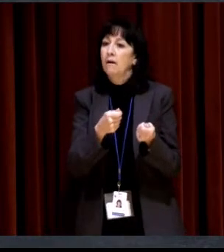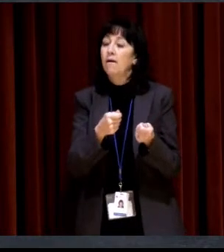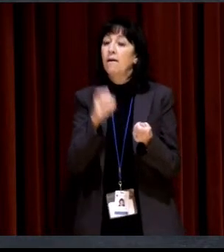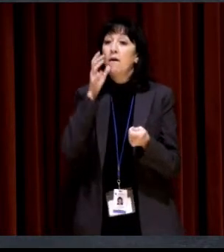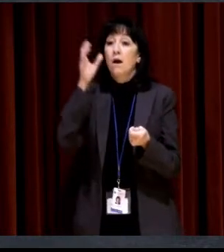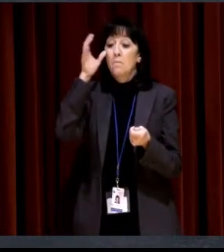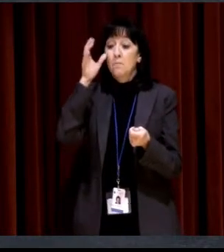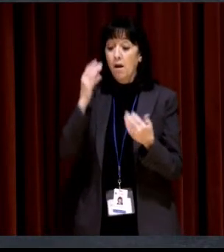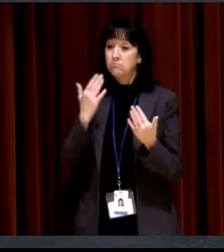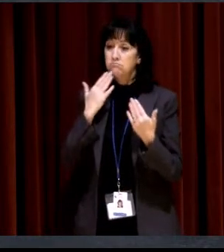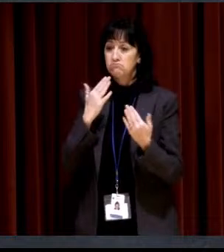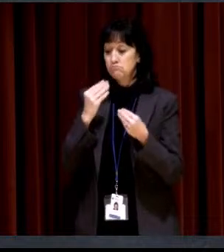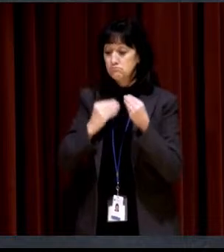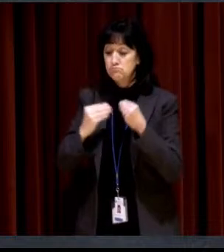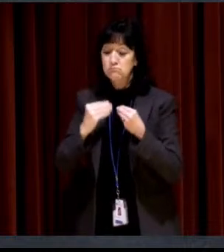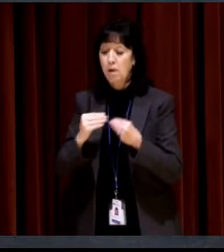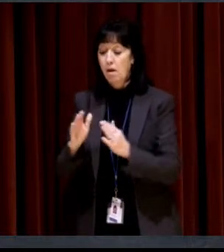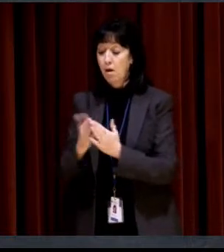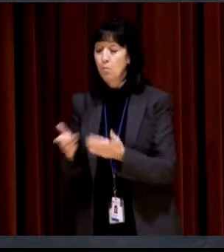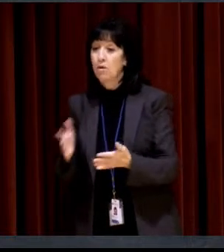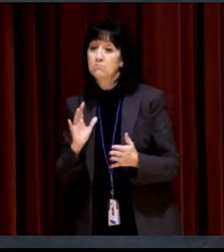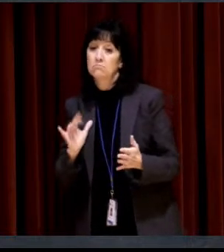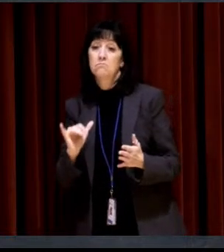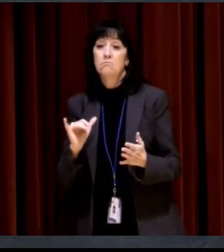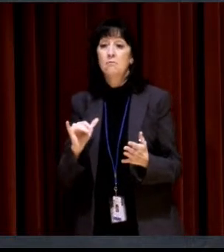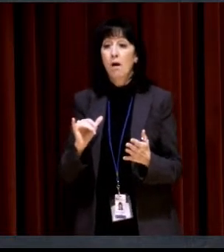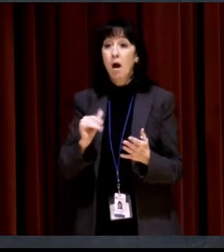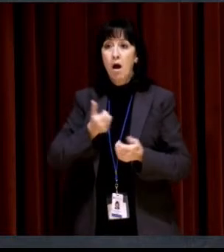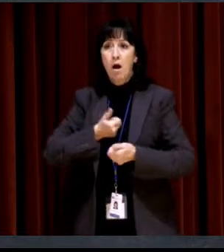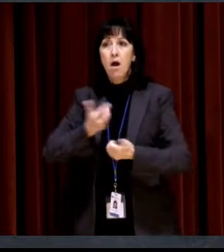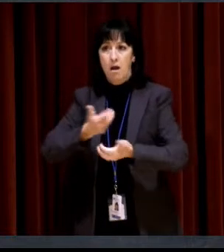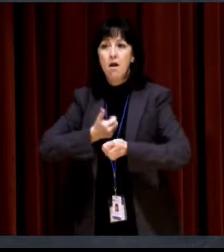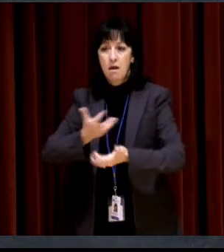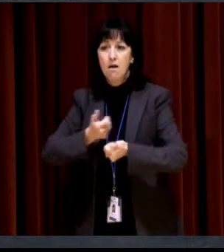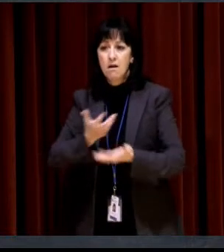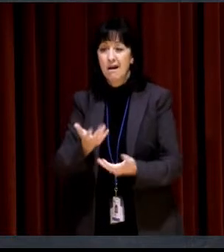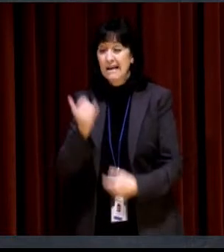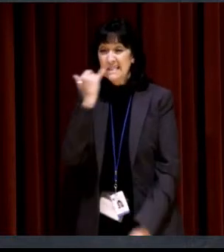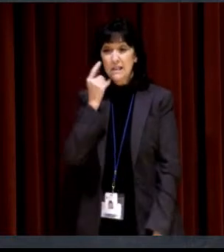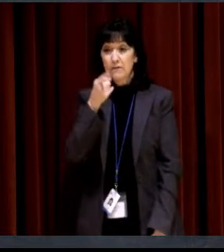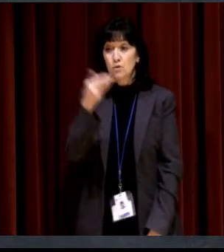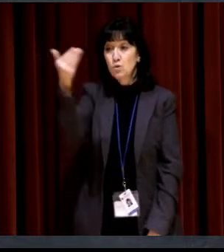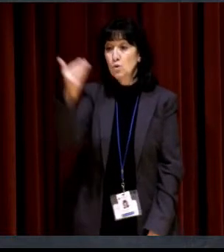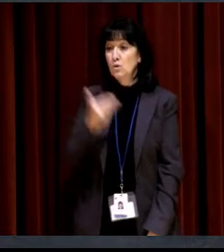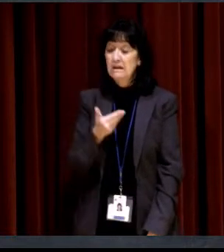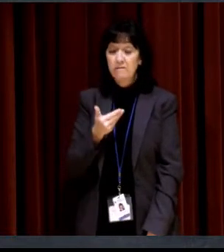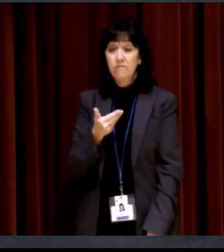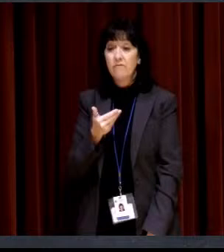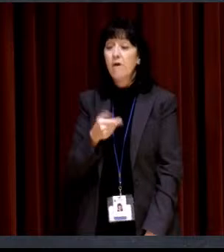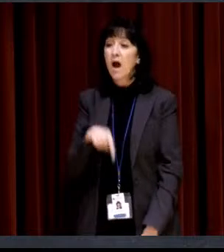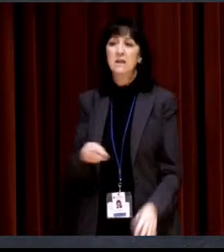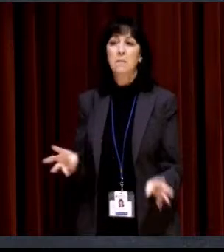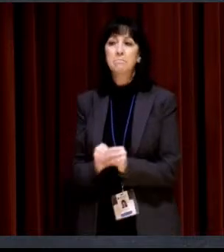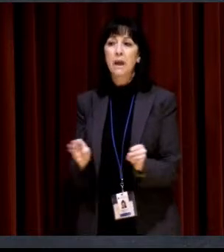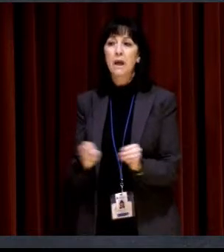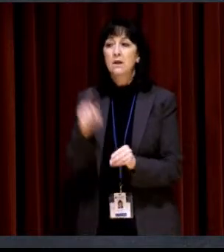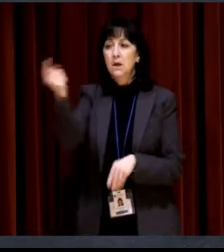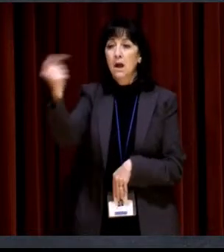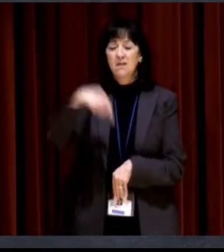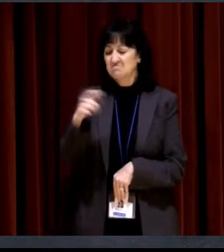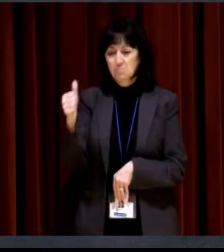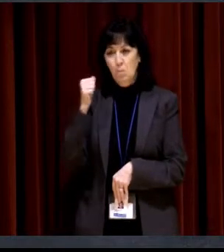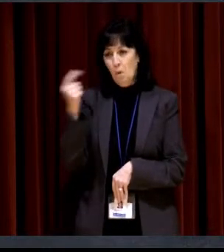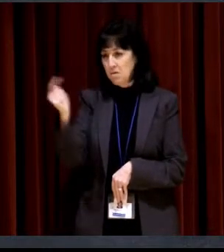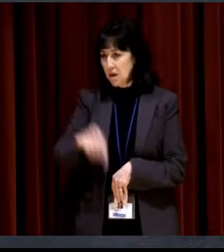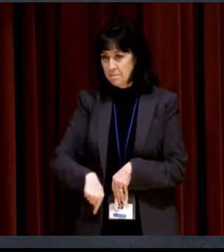they're really involved. If you say, here's a meeting and come learn this, they're not going to come. We have to figure it out. But this collaborative is wonderful,